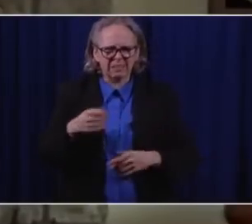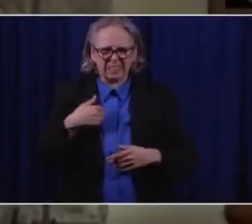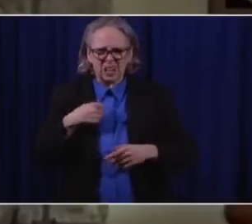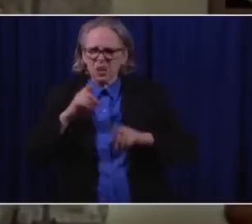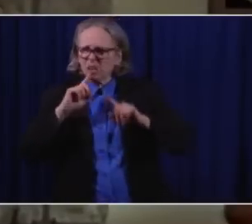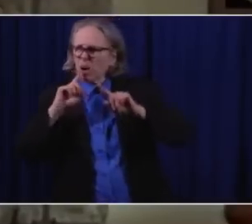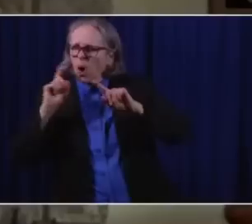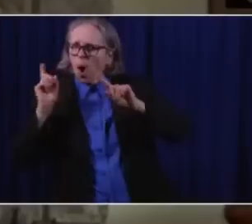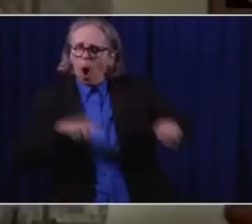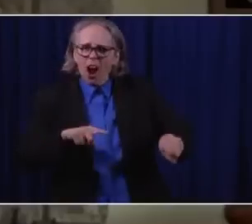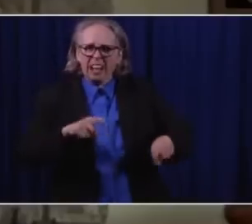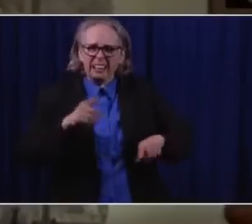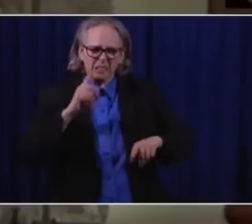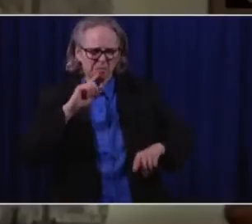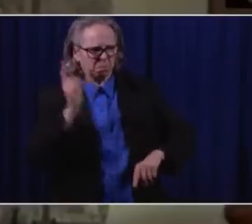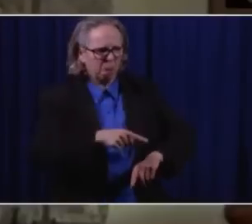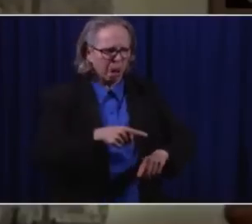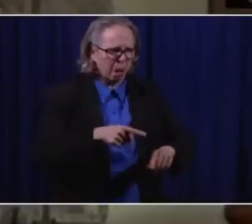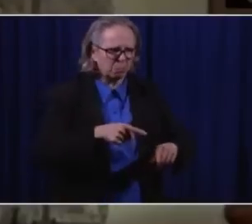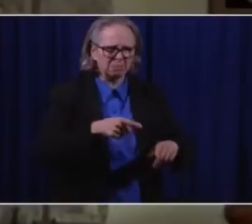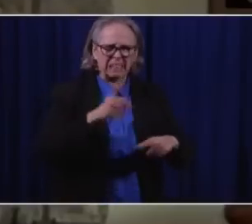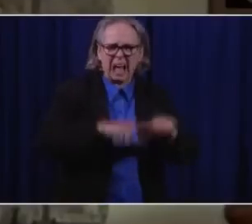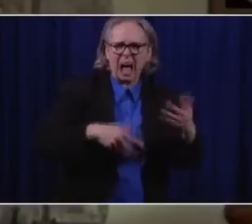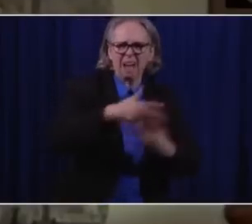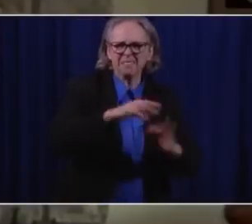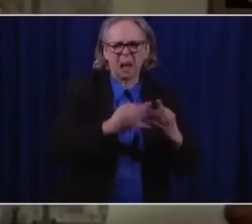responsibility. Doctor?